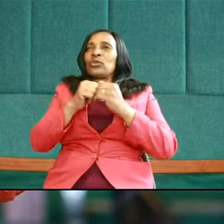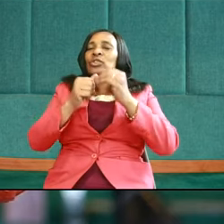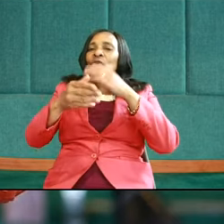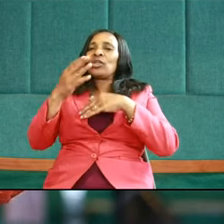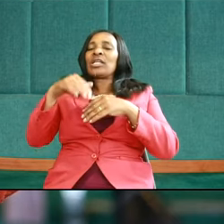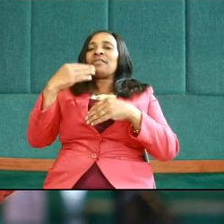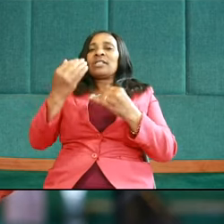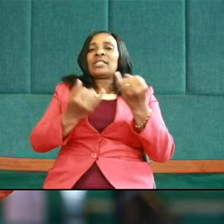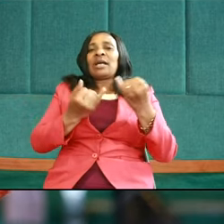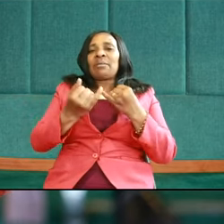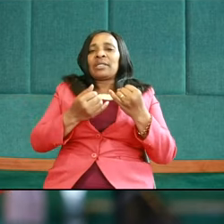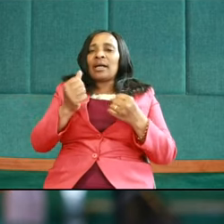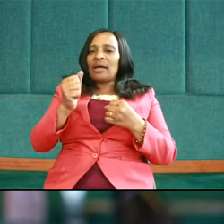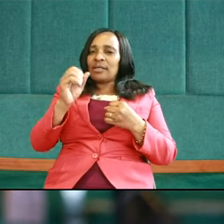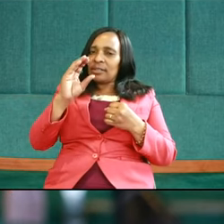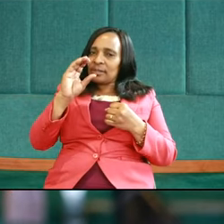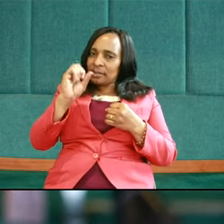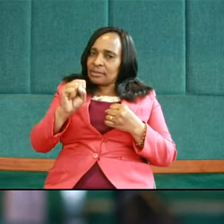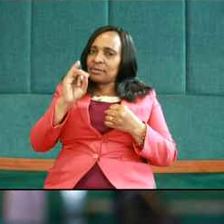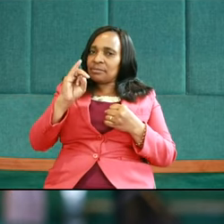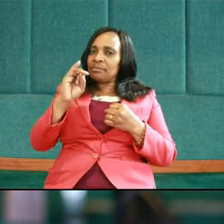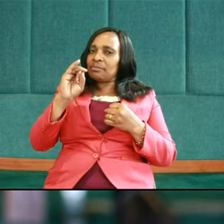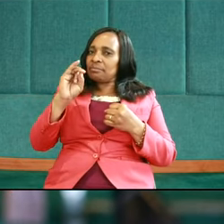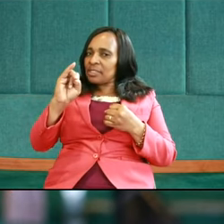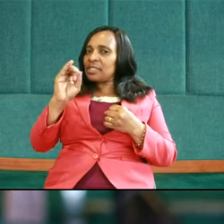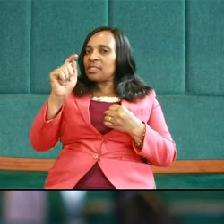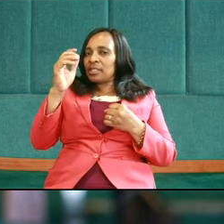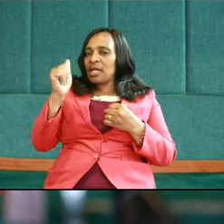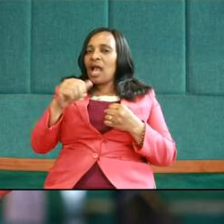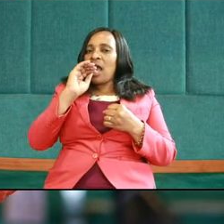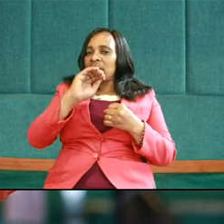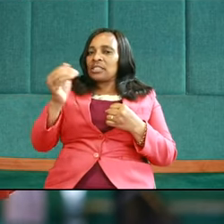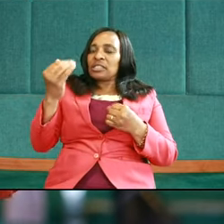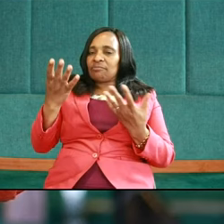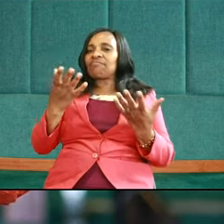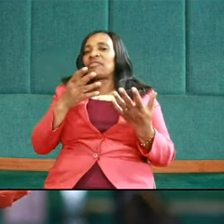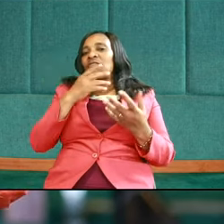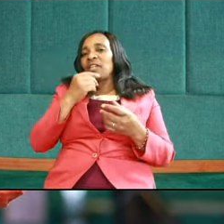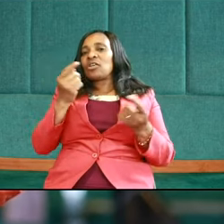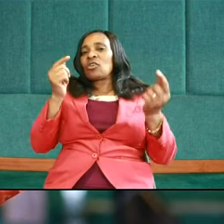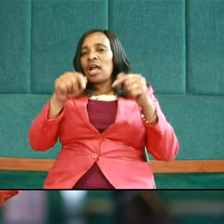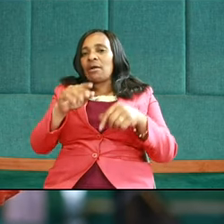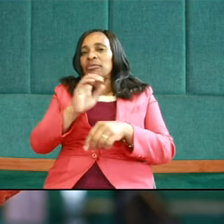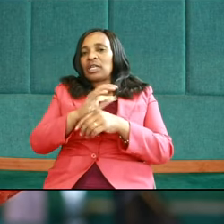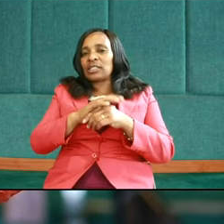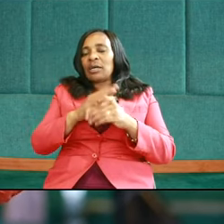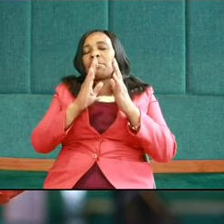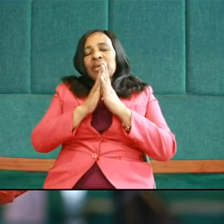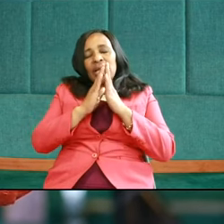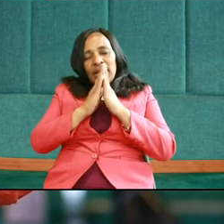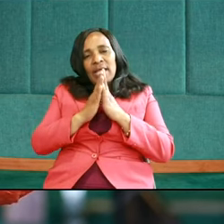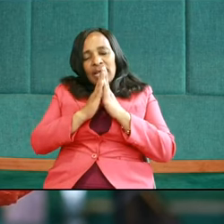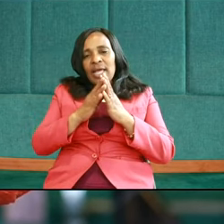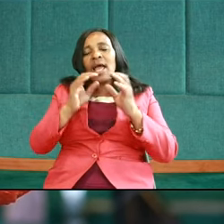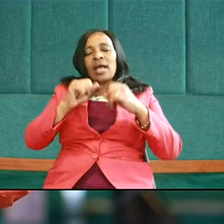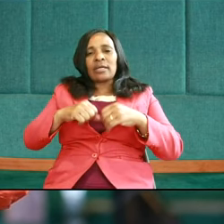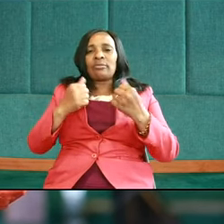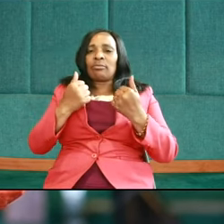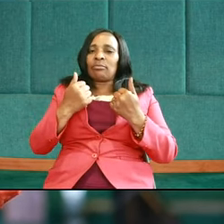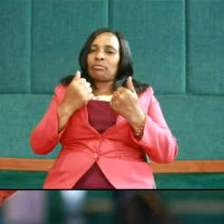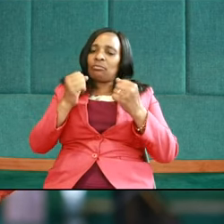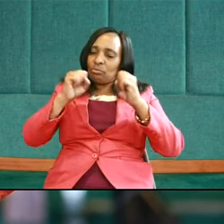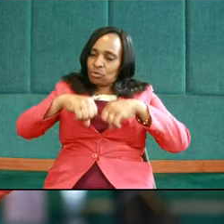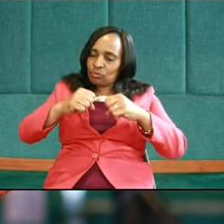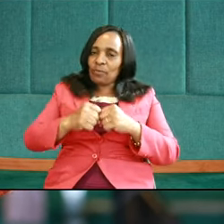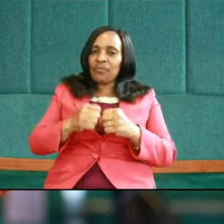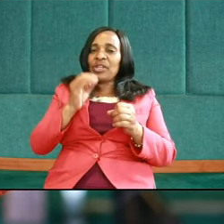Every Sabbath, Asmita asks Father to come to church too, and she is praying that he will agree. I think that if Father comes